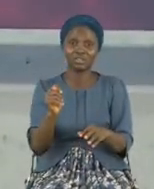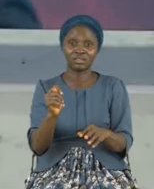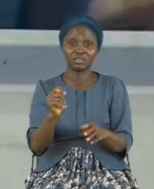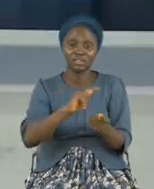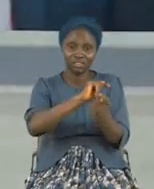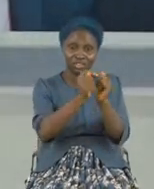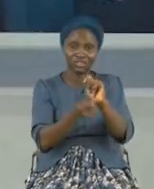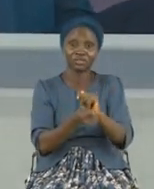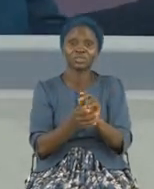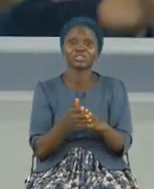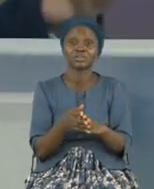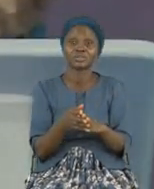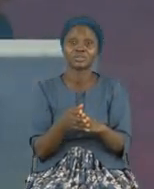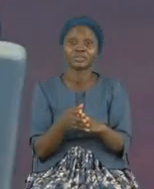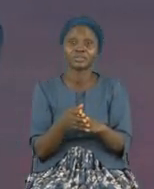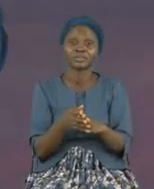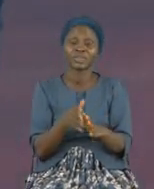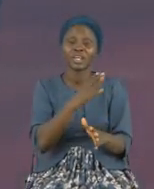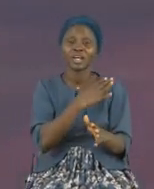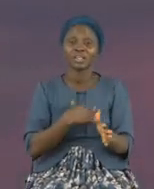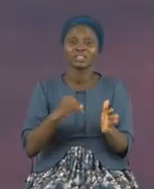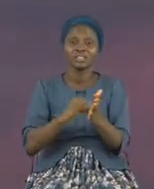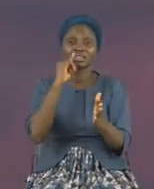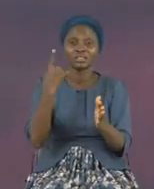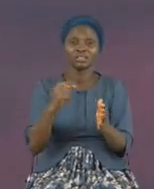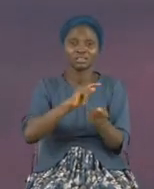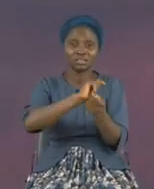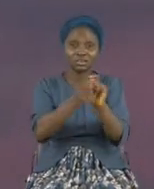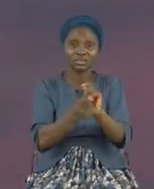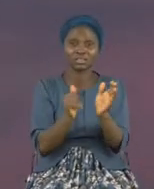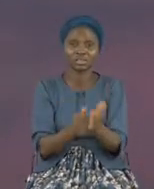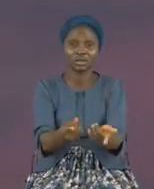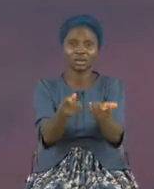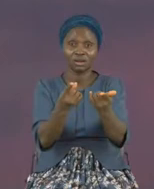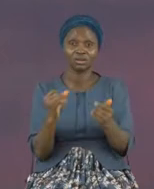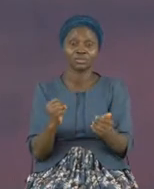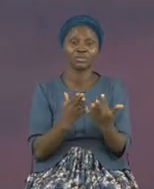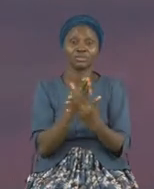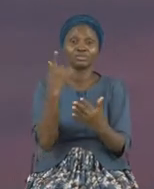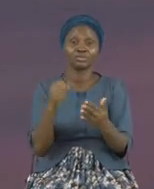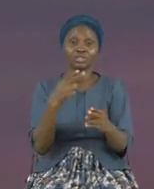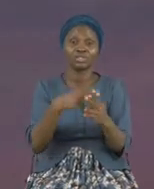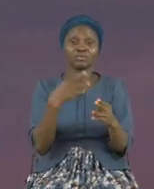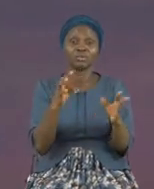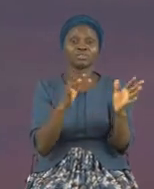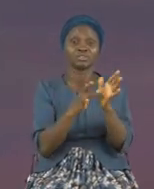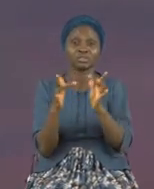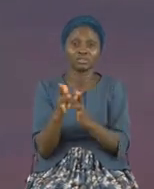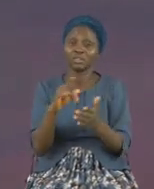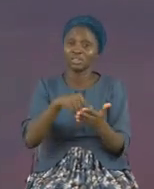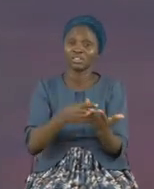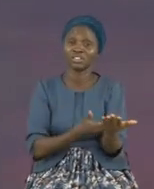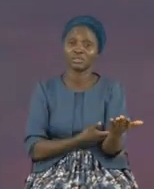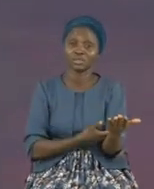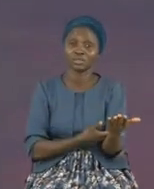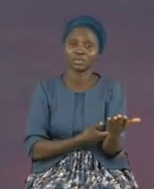transformation. And it's the transformation that comes through the name of Jesus. This morning,